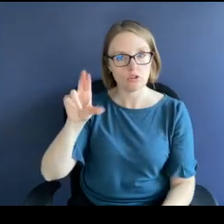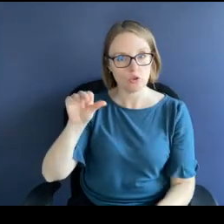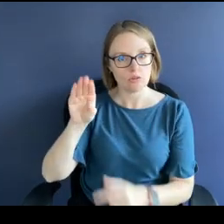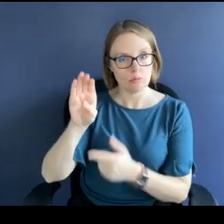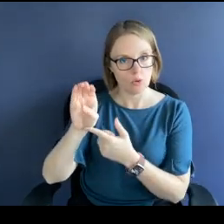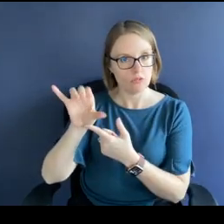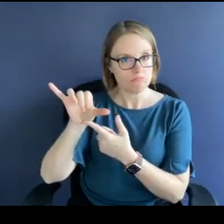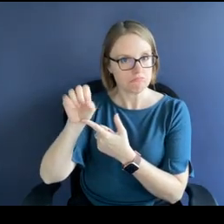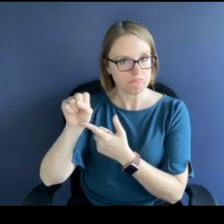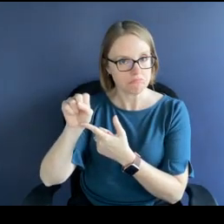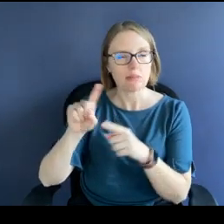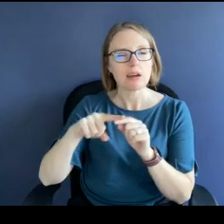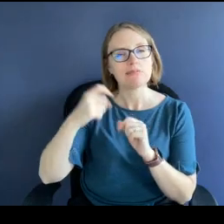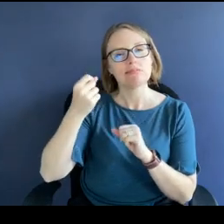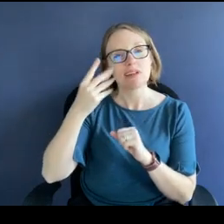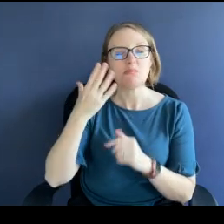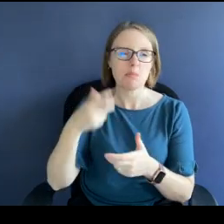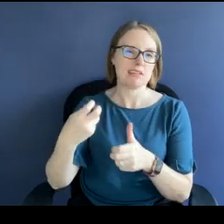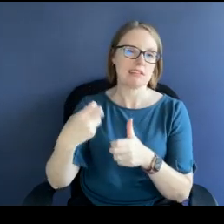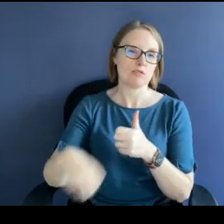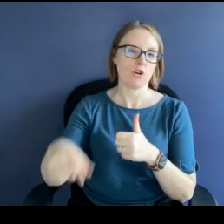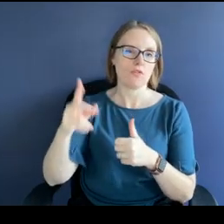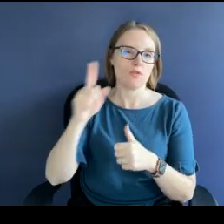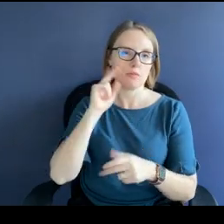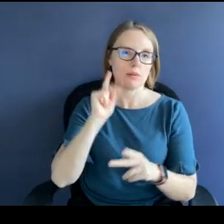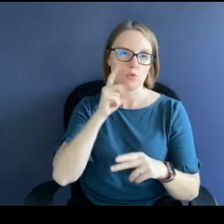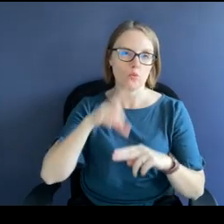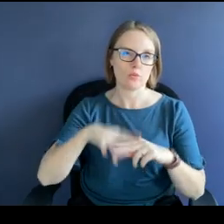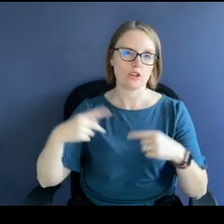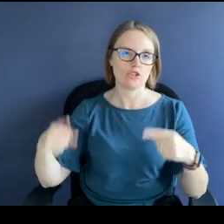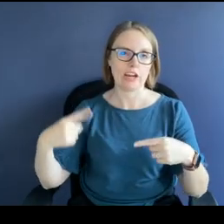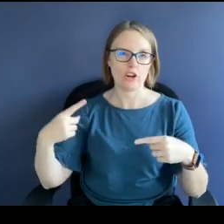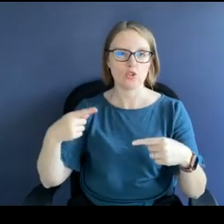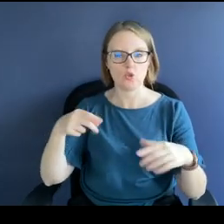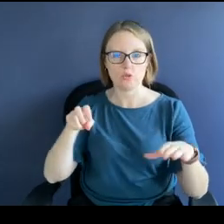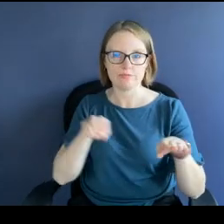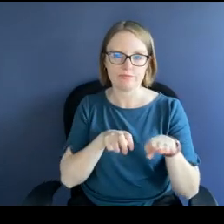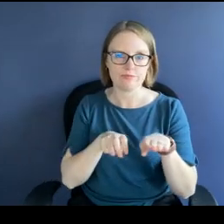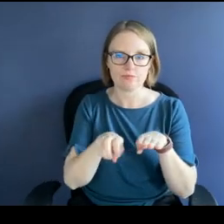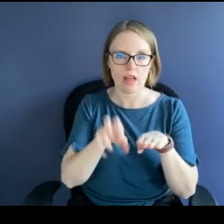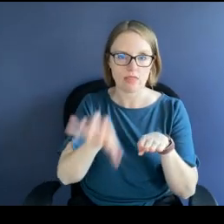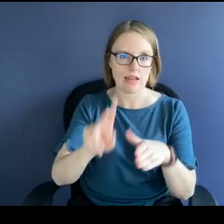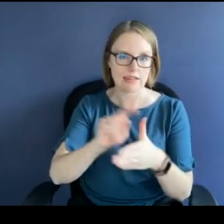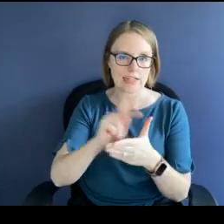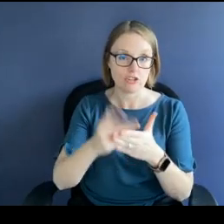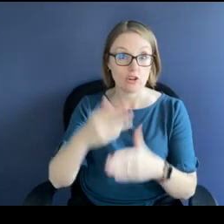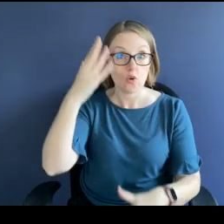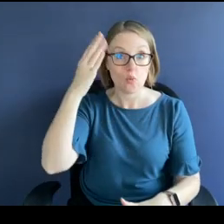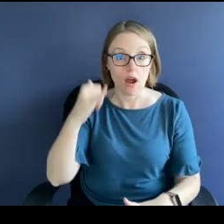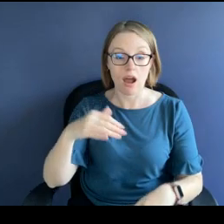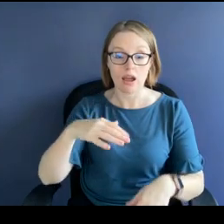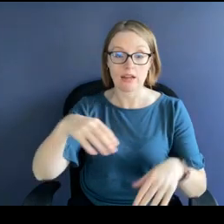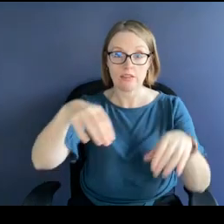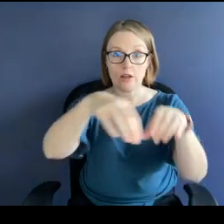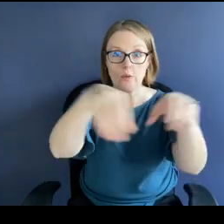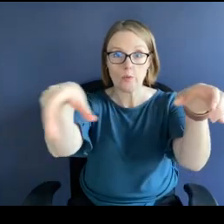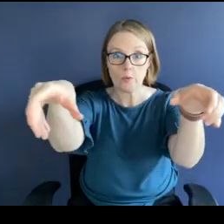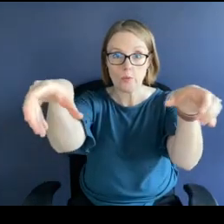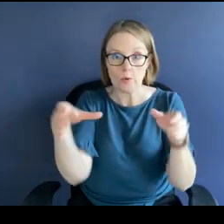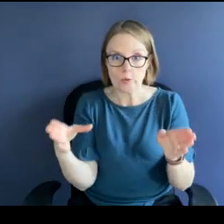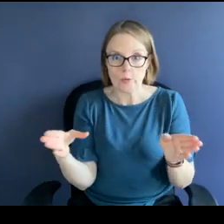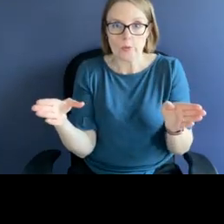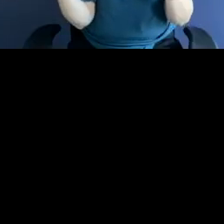it may be difficult for many people using wheelchairs. Its narrow corridor design requires